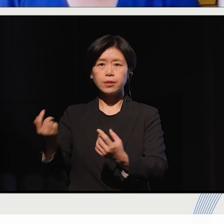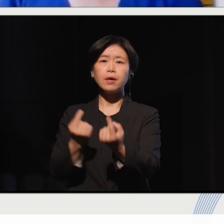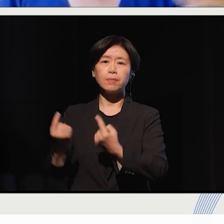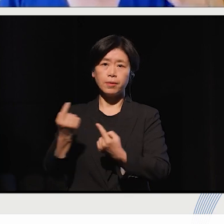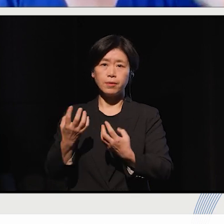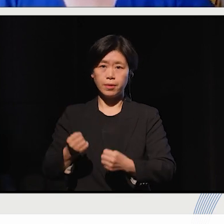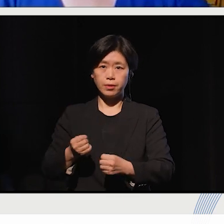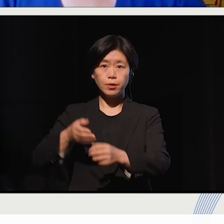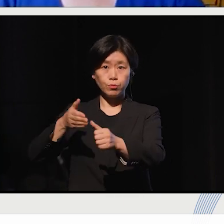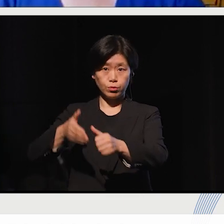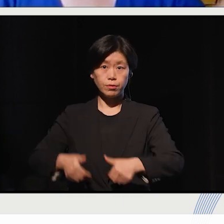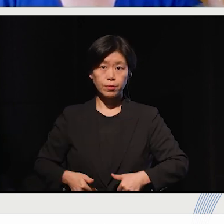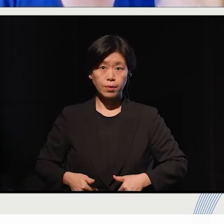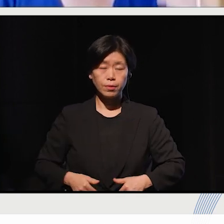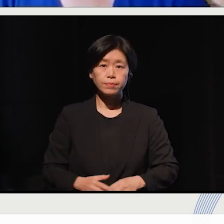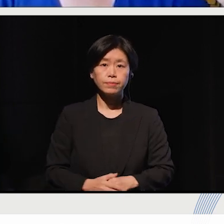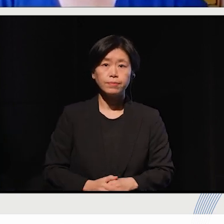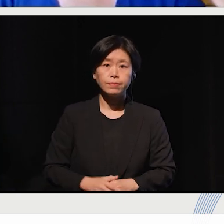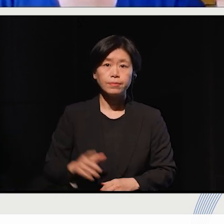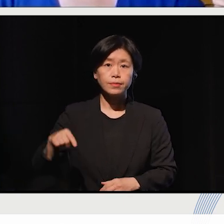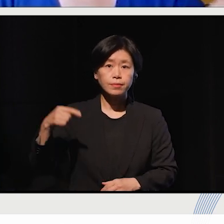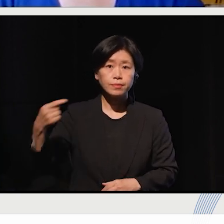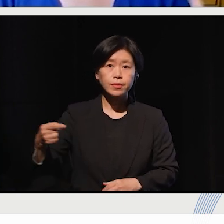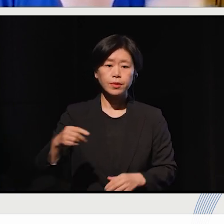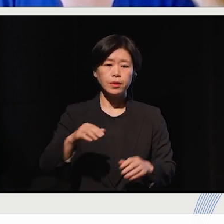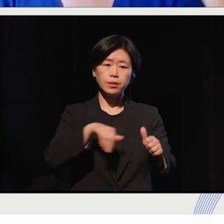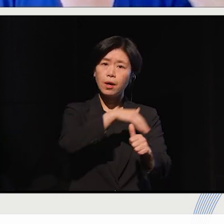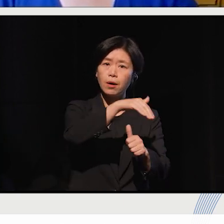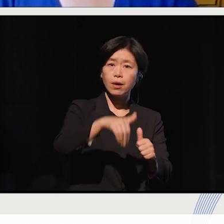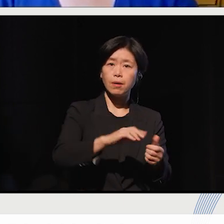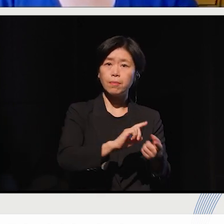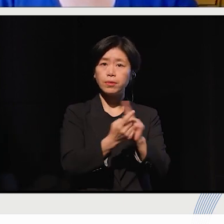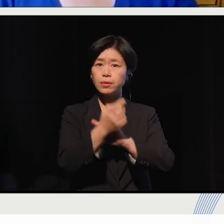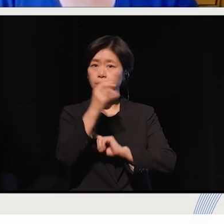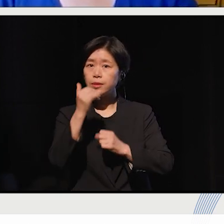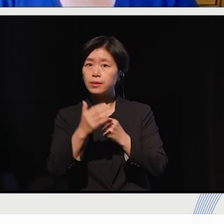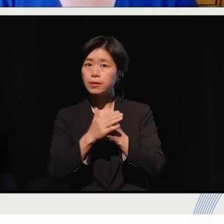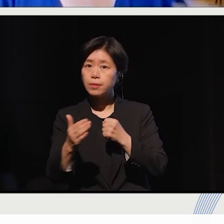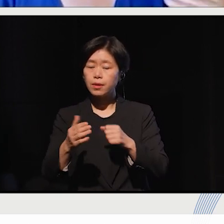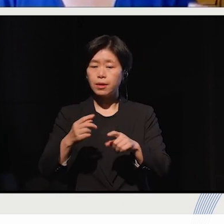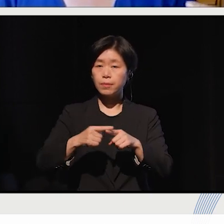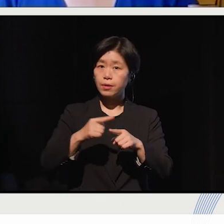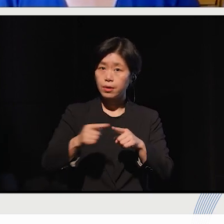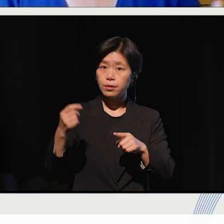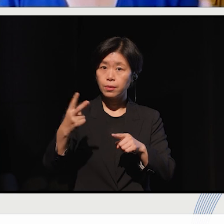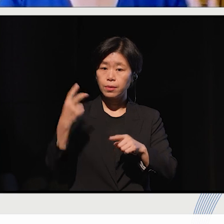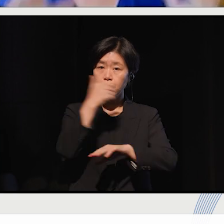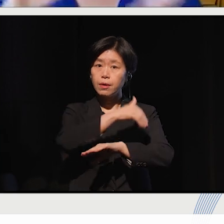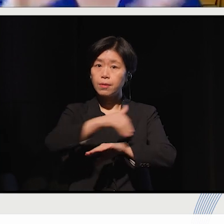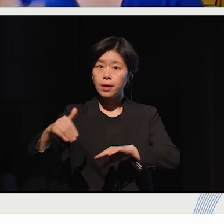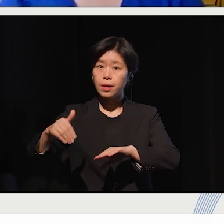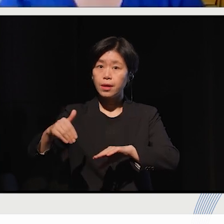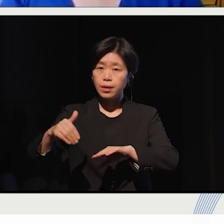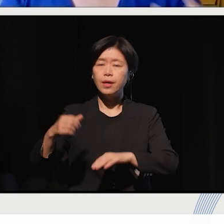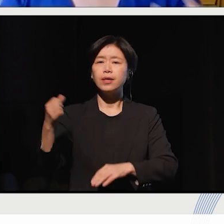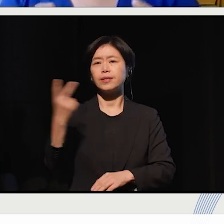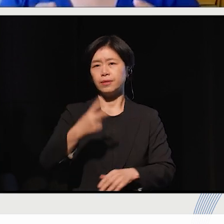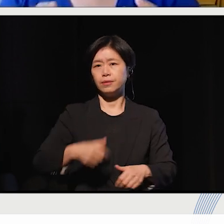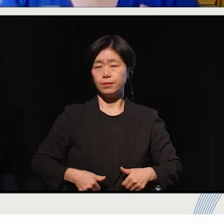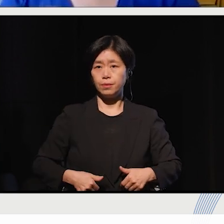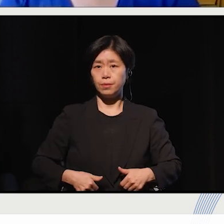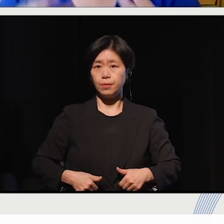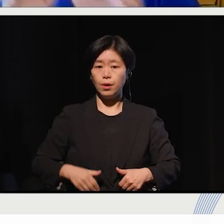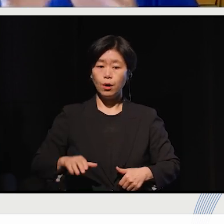of planning, evaluate and assess and update what we do because things change